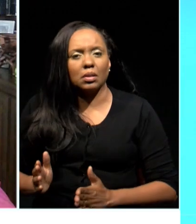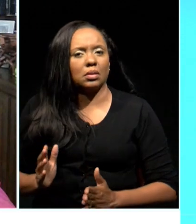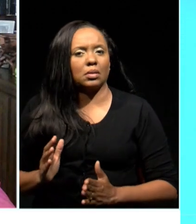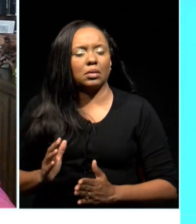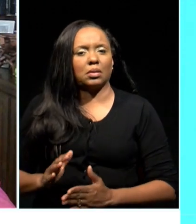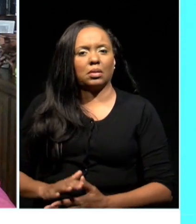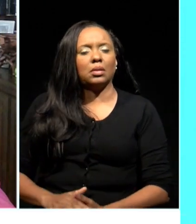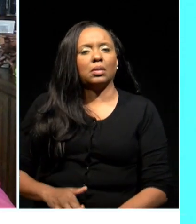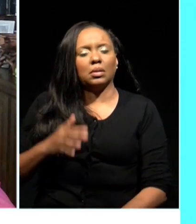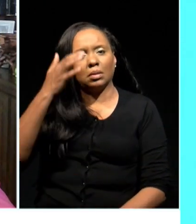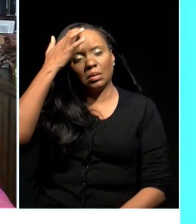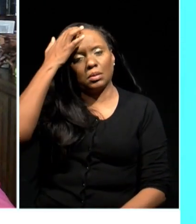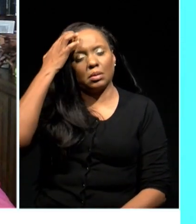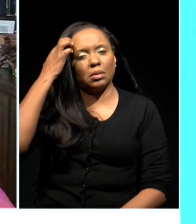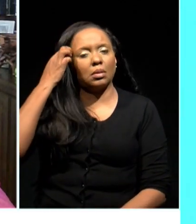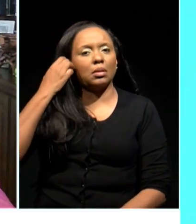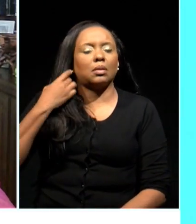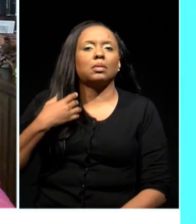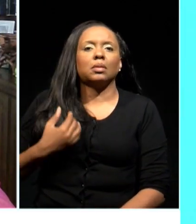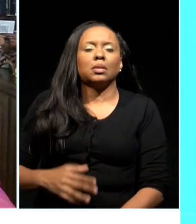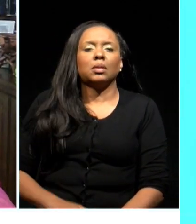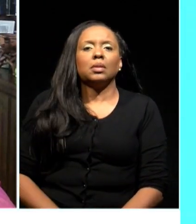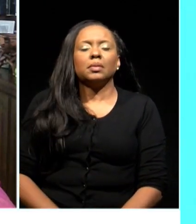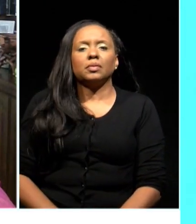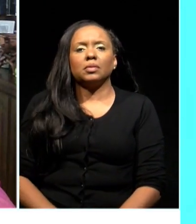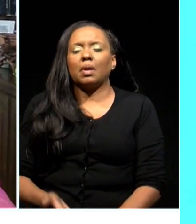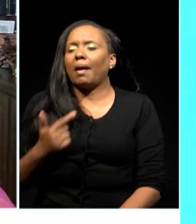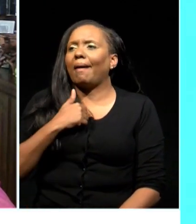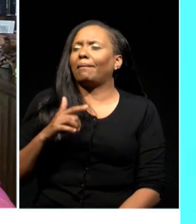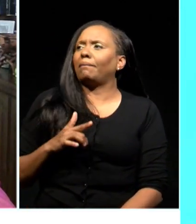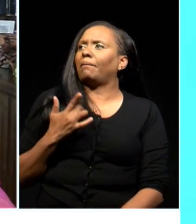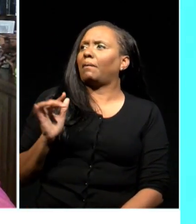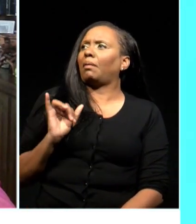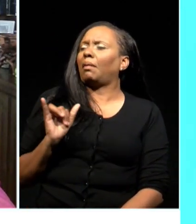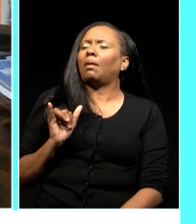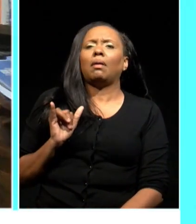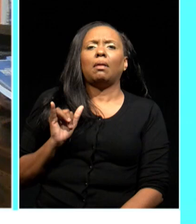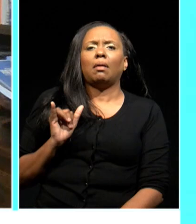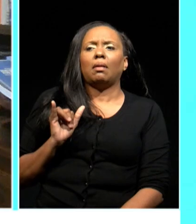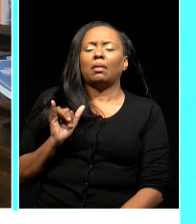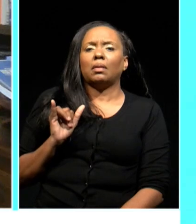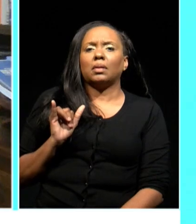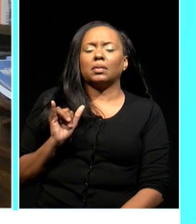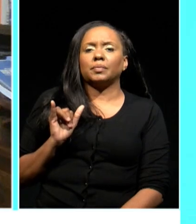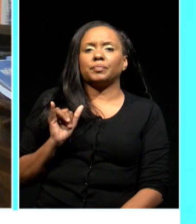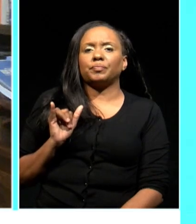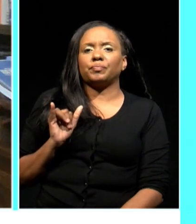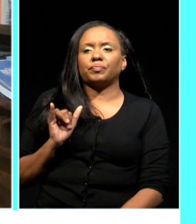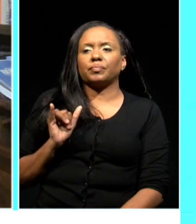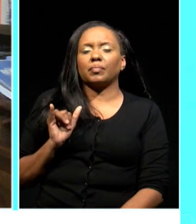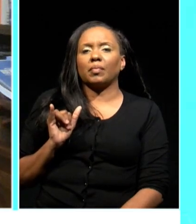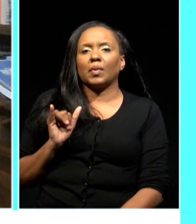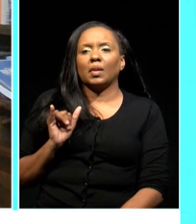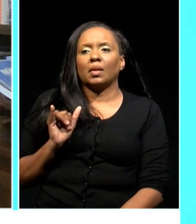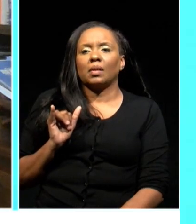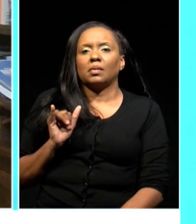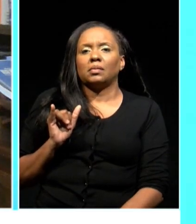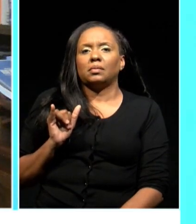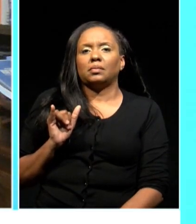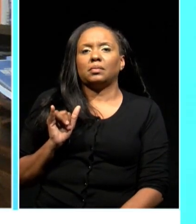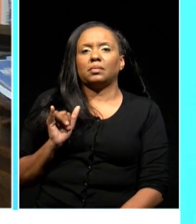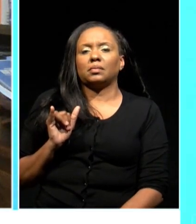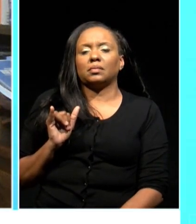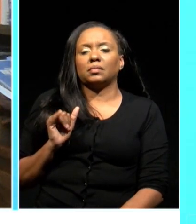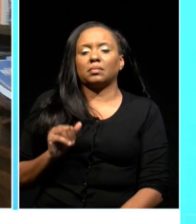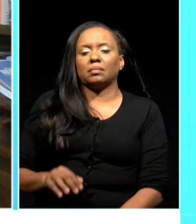the campaign on the camp of the Democratic Labour Party was that there was not a recognition, I think, on the part,